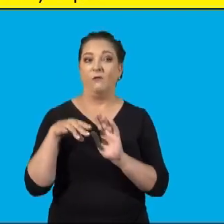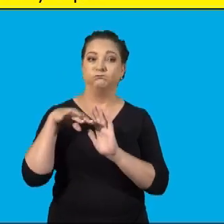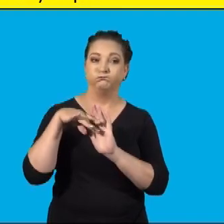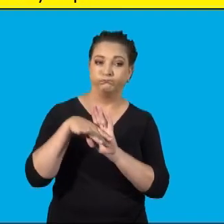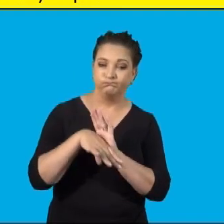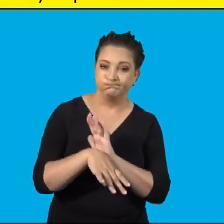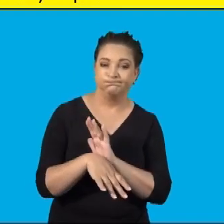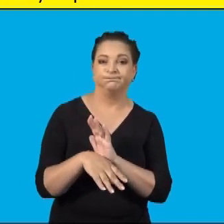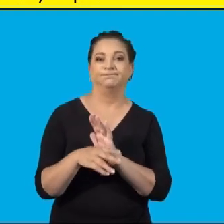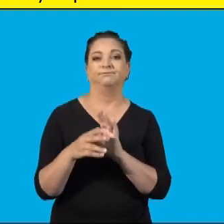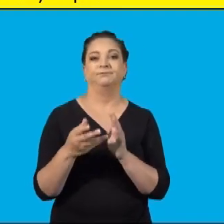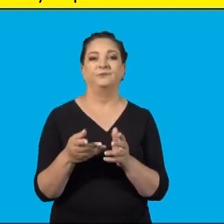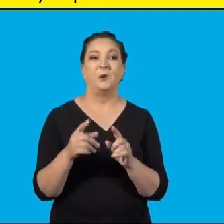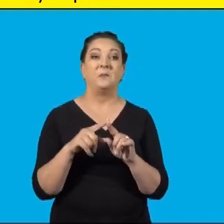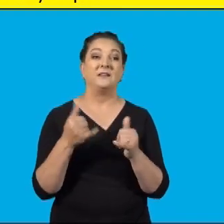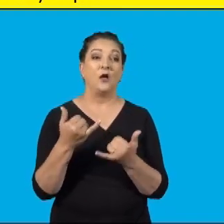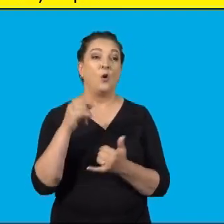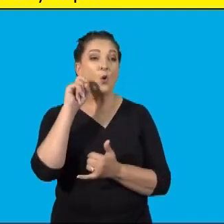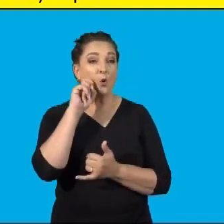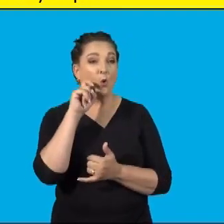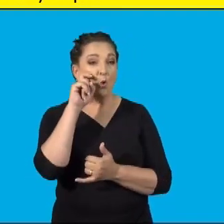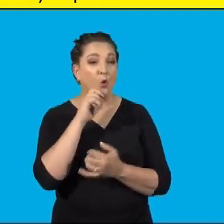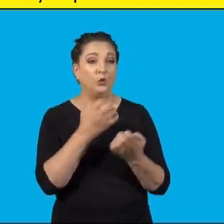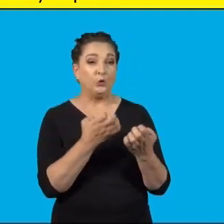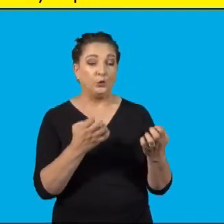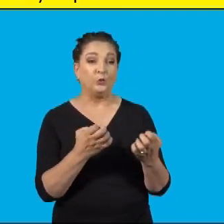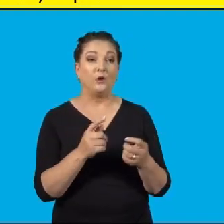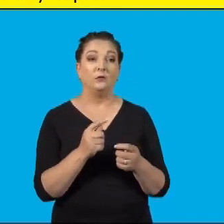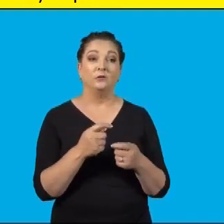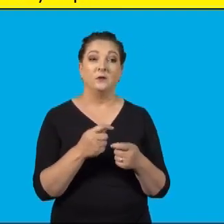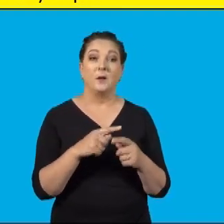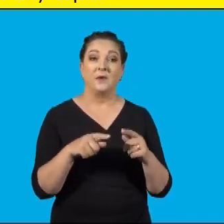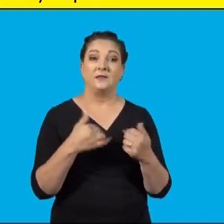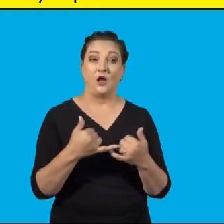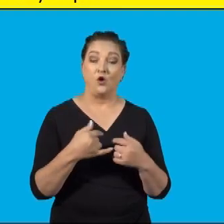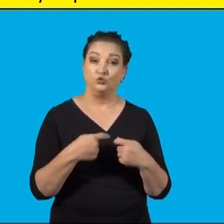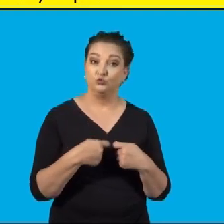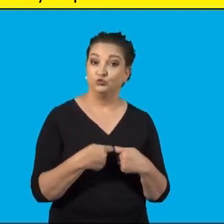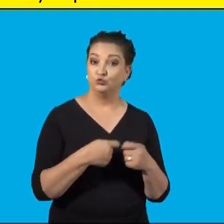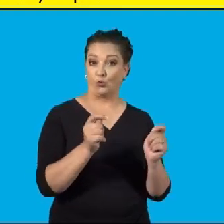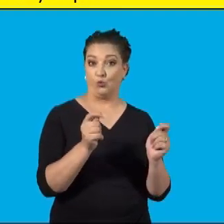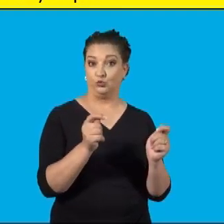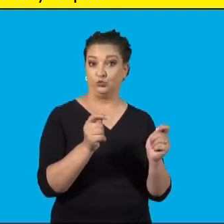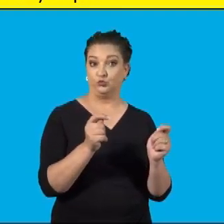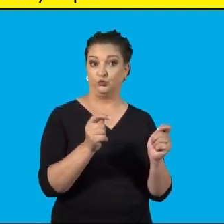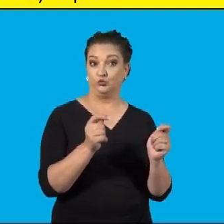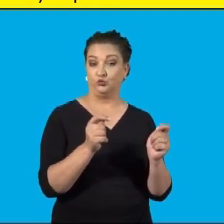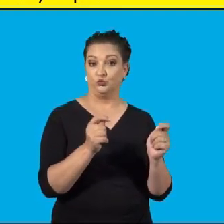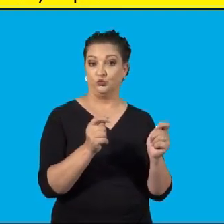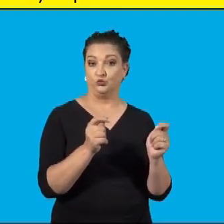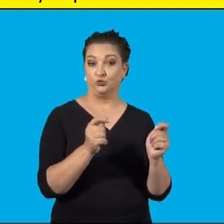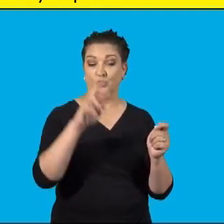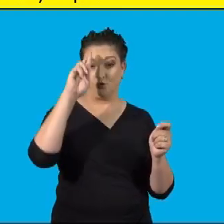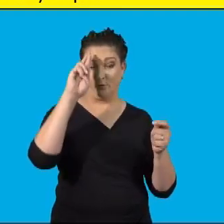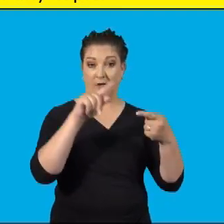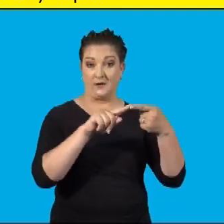method. Old equipment that was originally purchased for 124 was sold. That means I have my sold